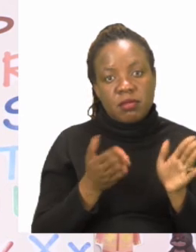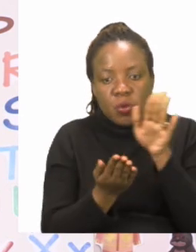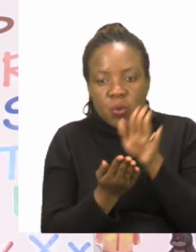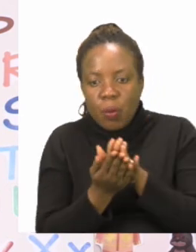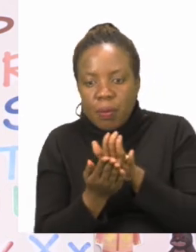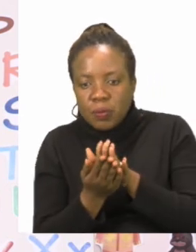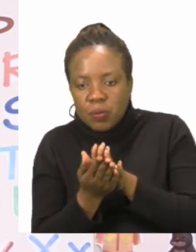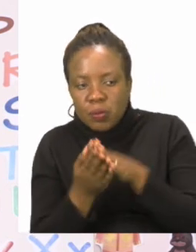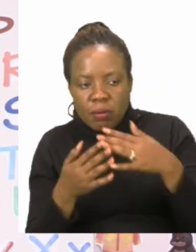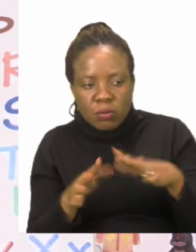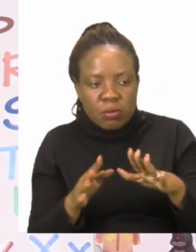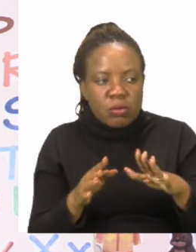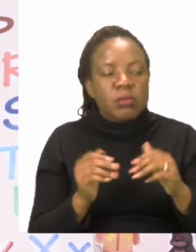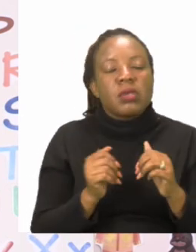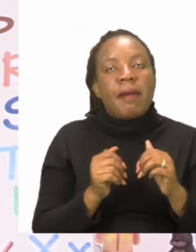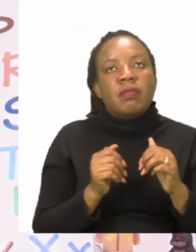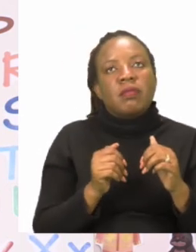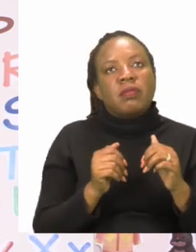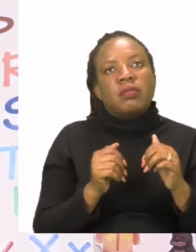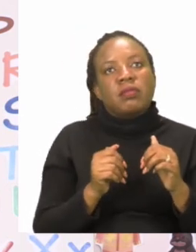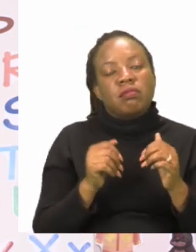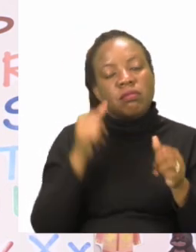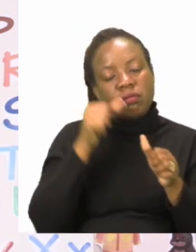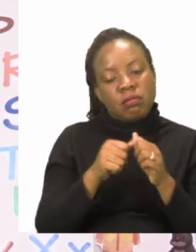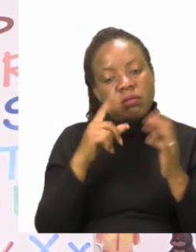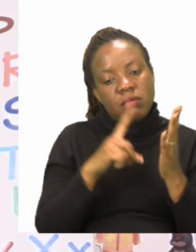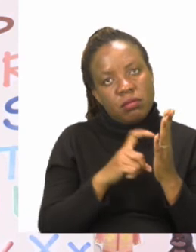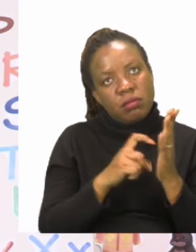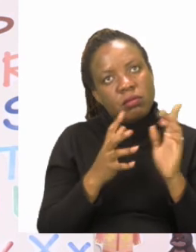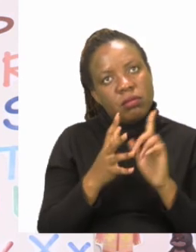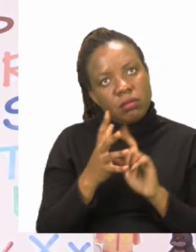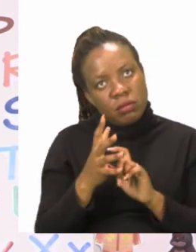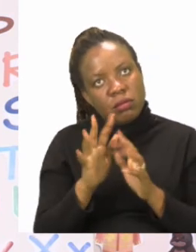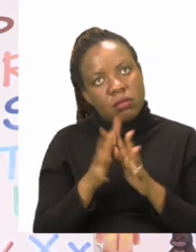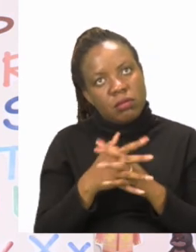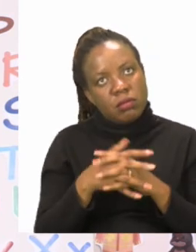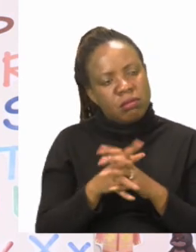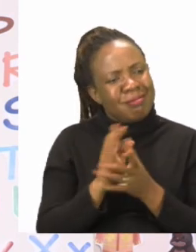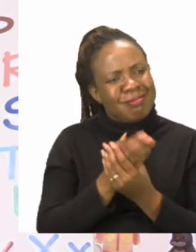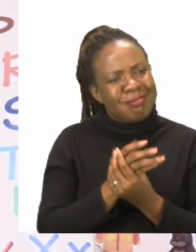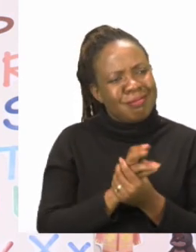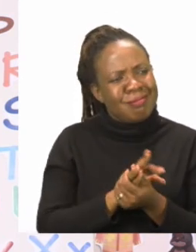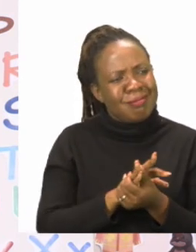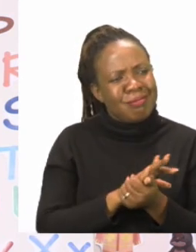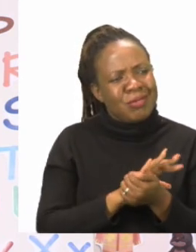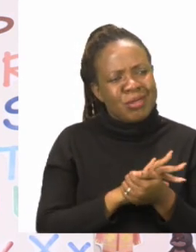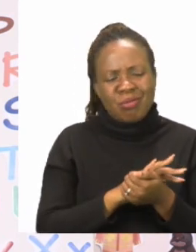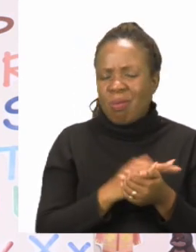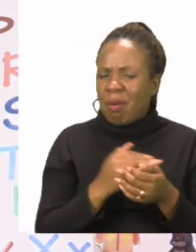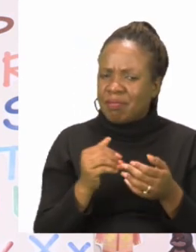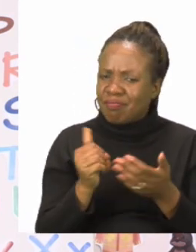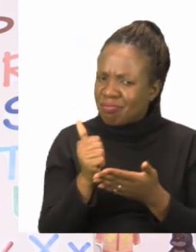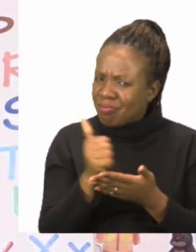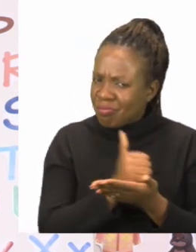to sanitize. Now remember, sanitizing keeps all the nasty germs away. So make sure